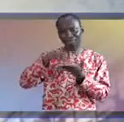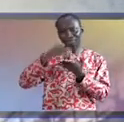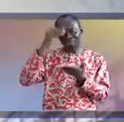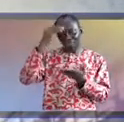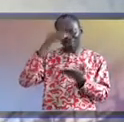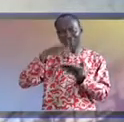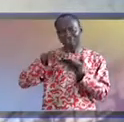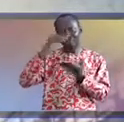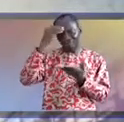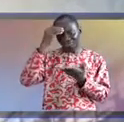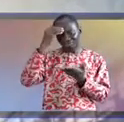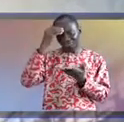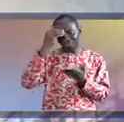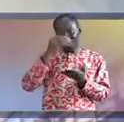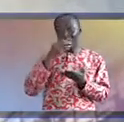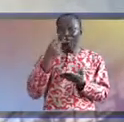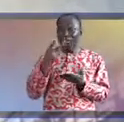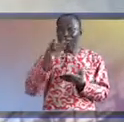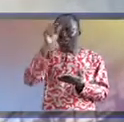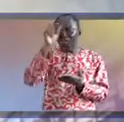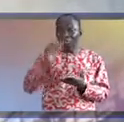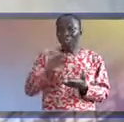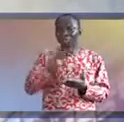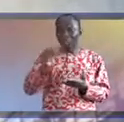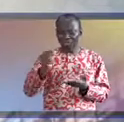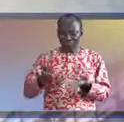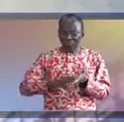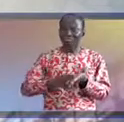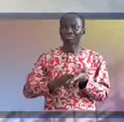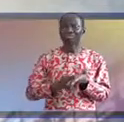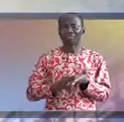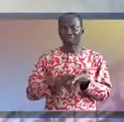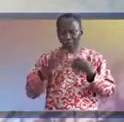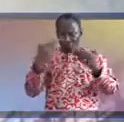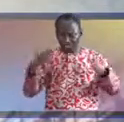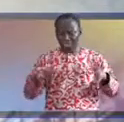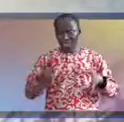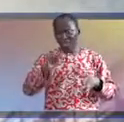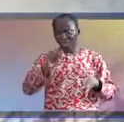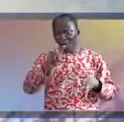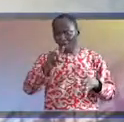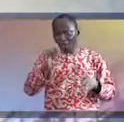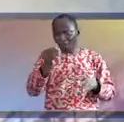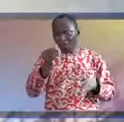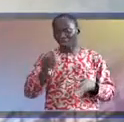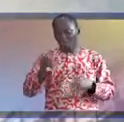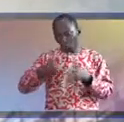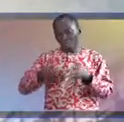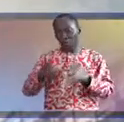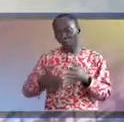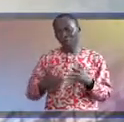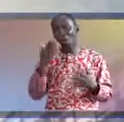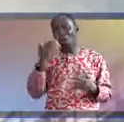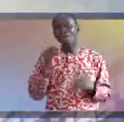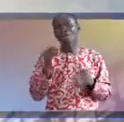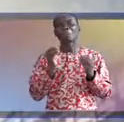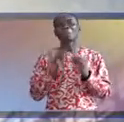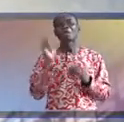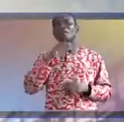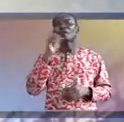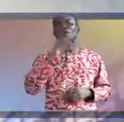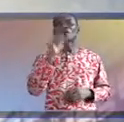ye matexia upa no atworo na ye wi a na wo aso afa kire o san se atworo kire pi e na aba